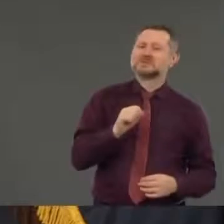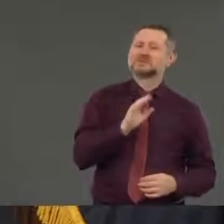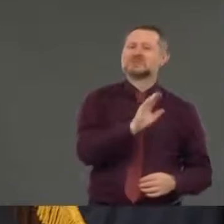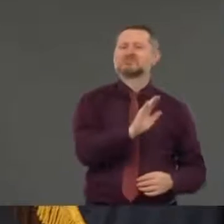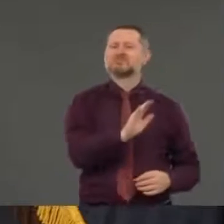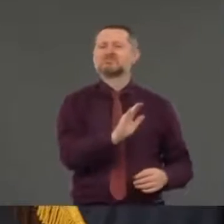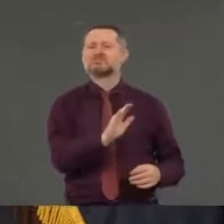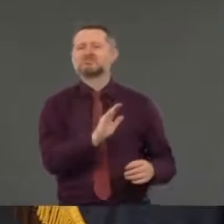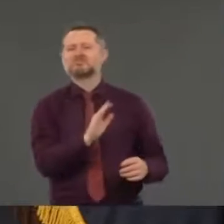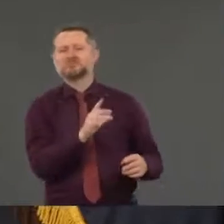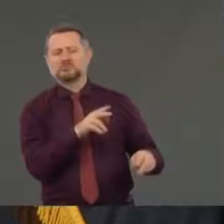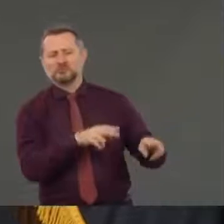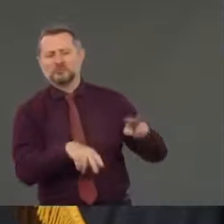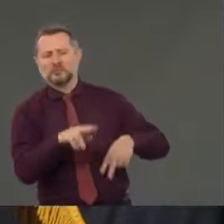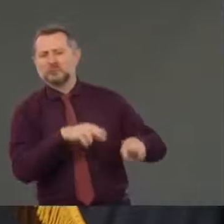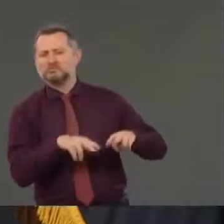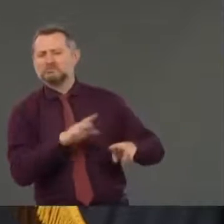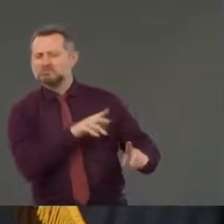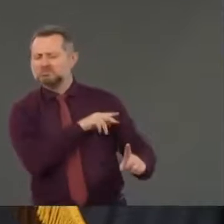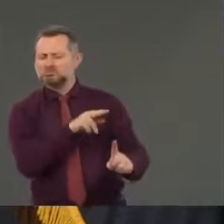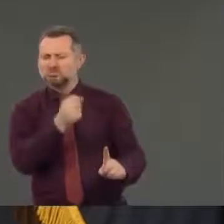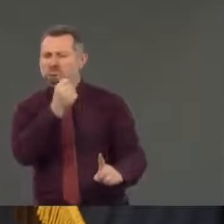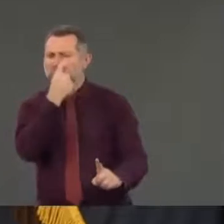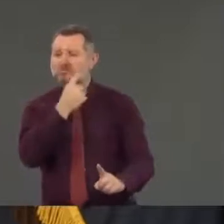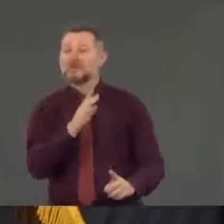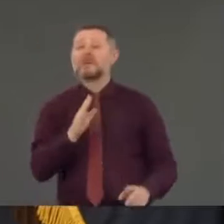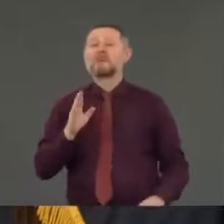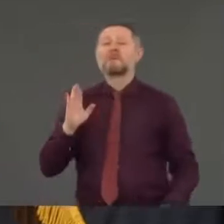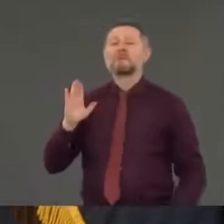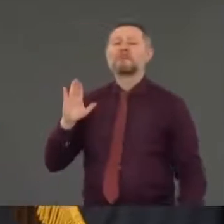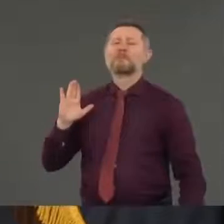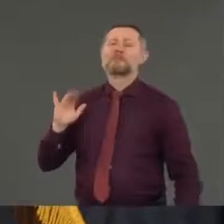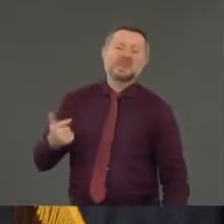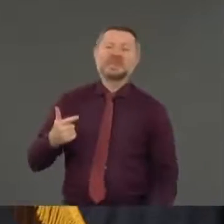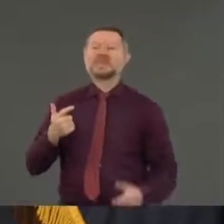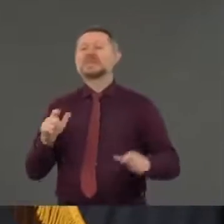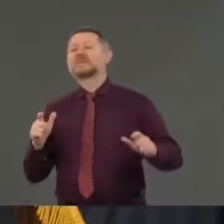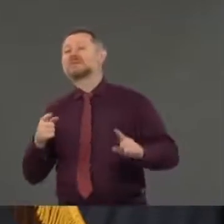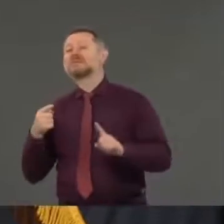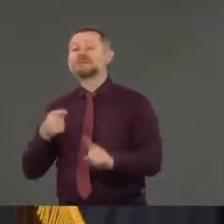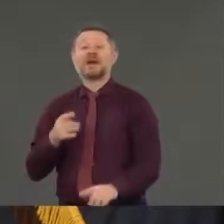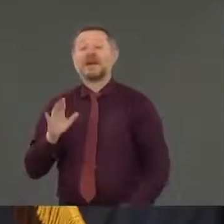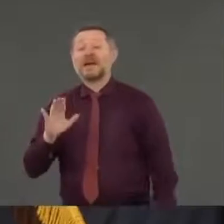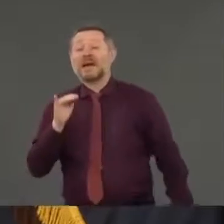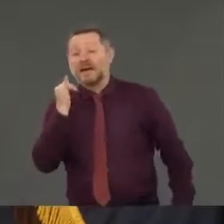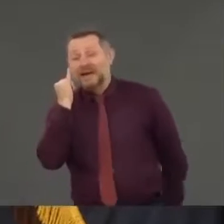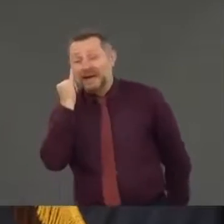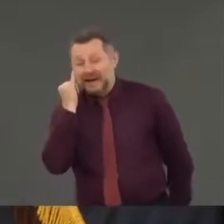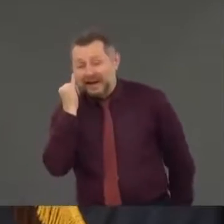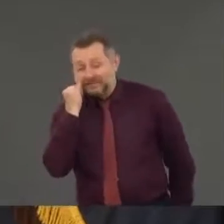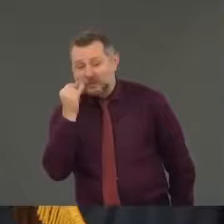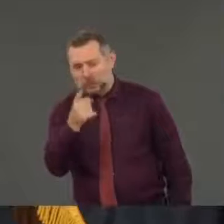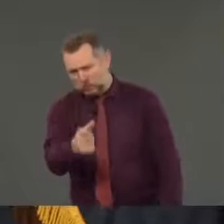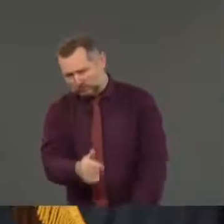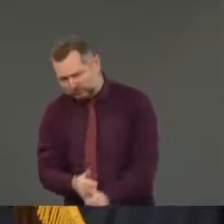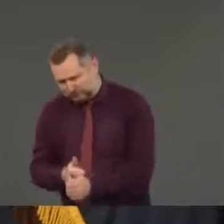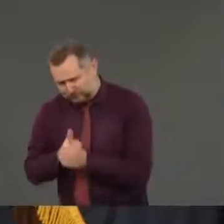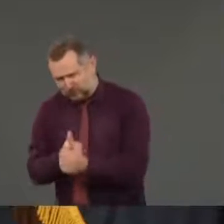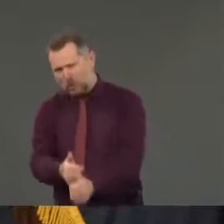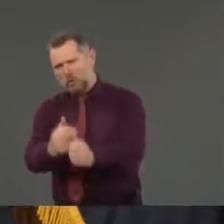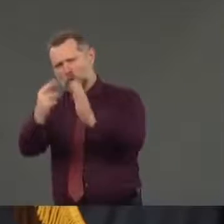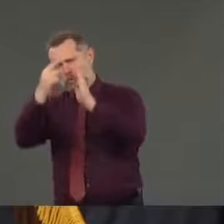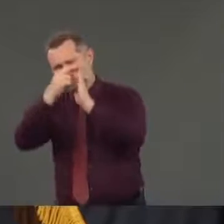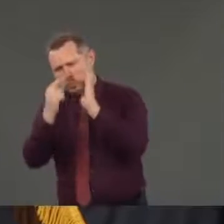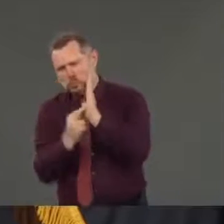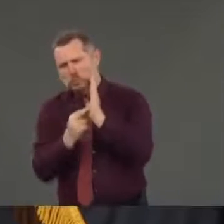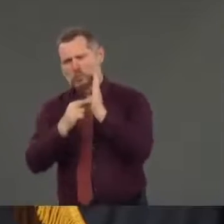that. The big if there is if you follow the rules, right? Could you